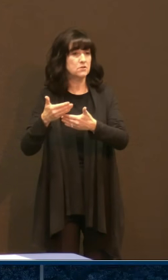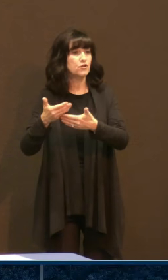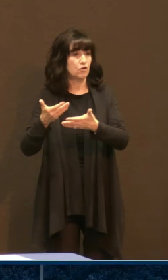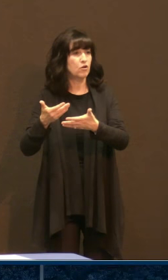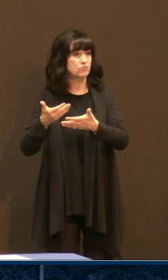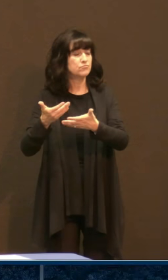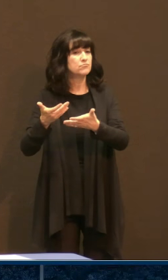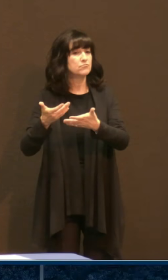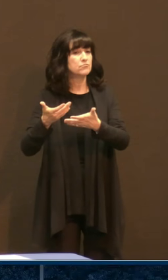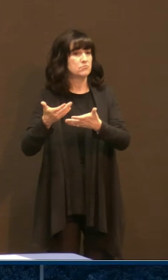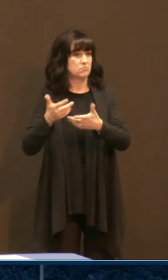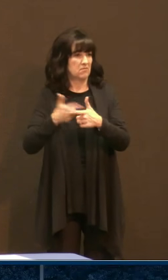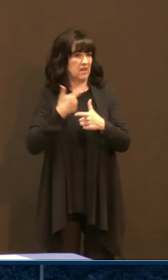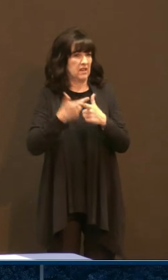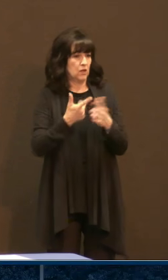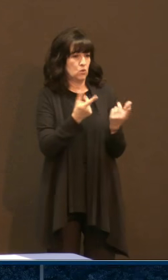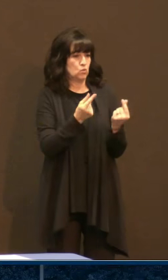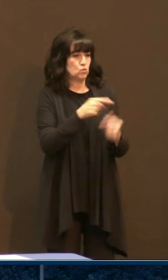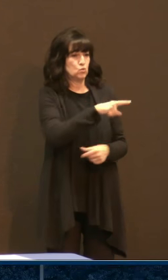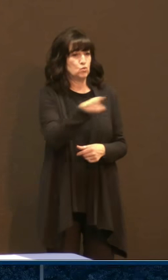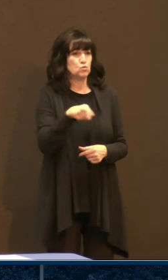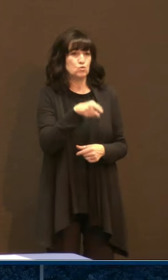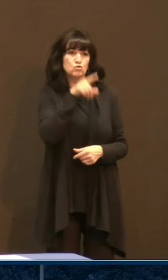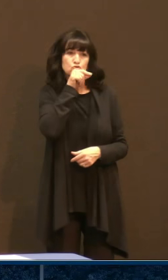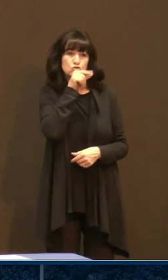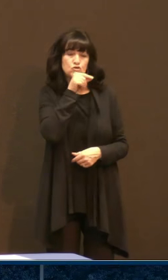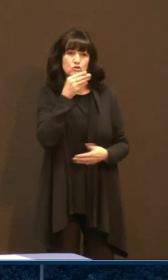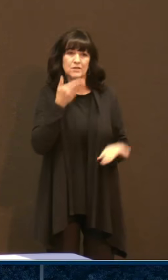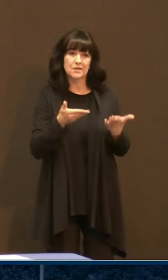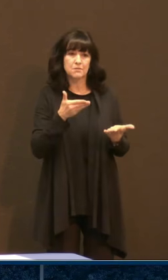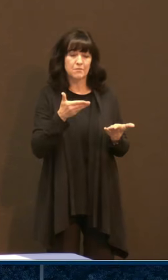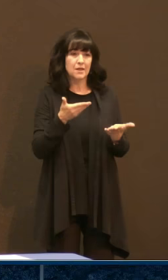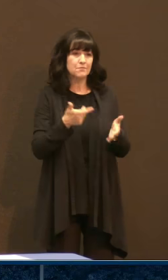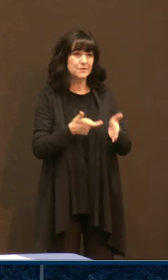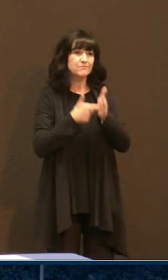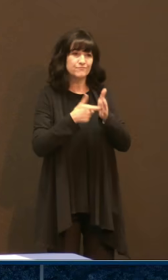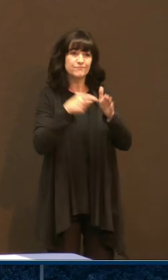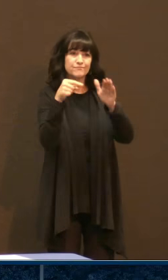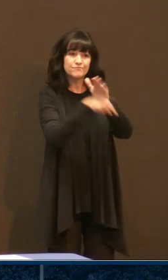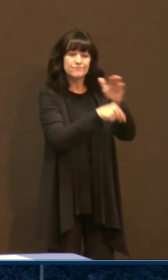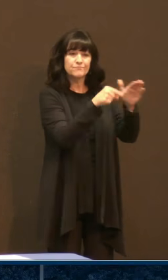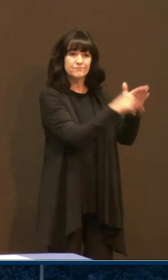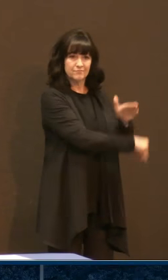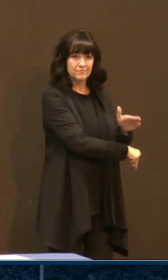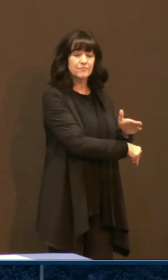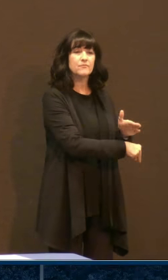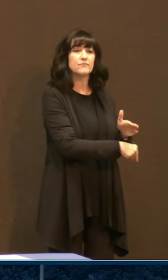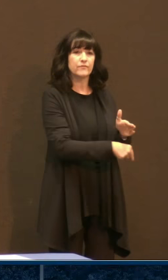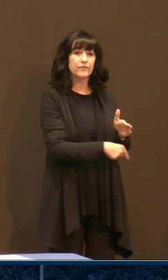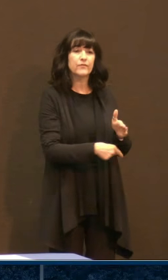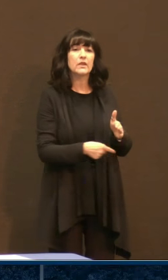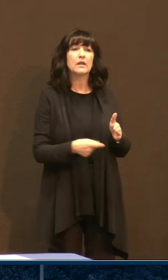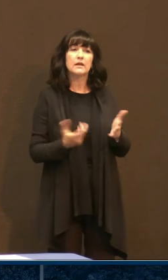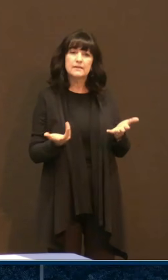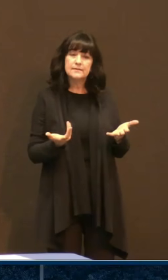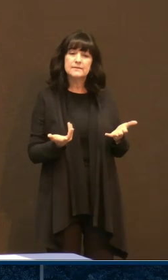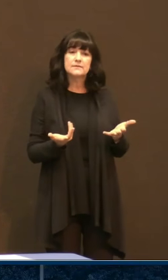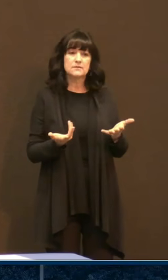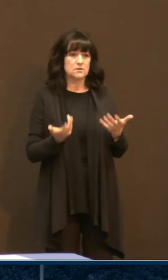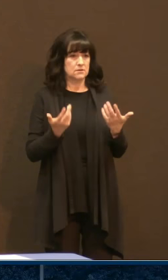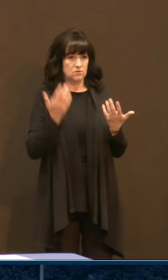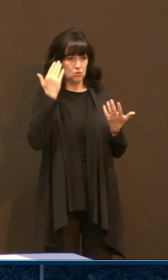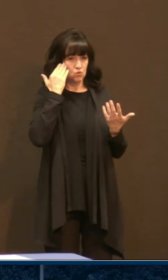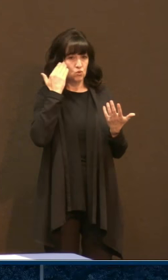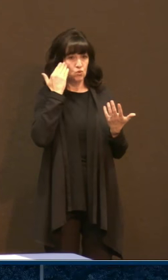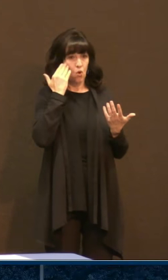those chickens are going to have to be euthanized in some kind of way or dealt with there. We already know actually demand